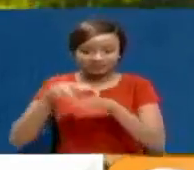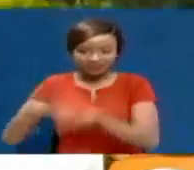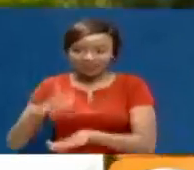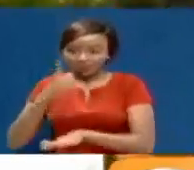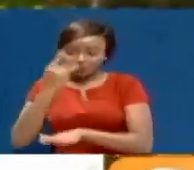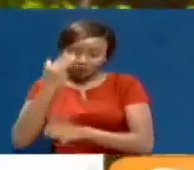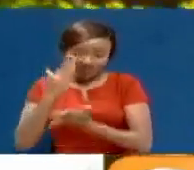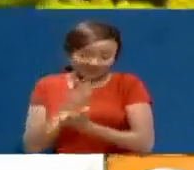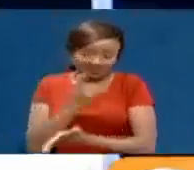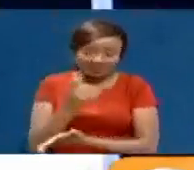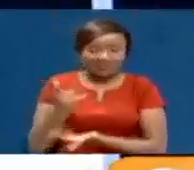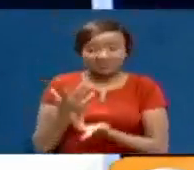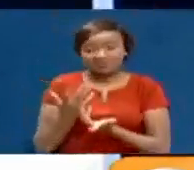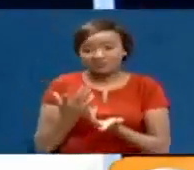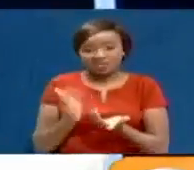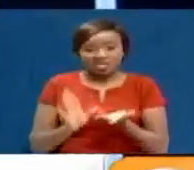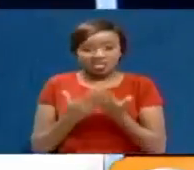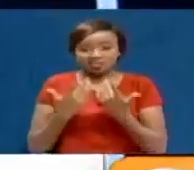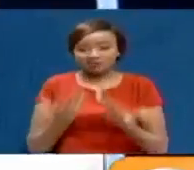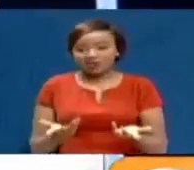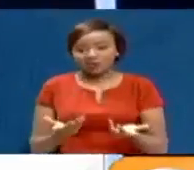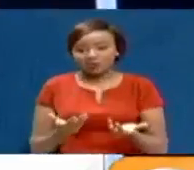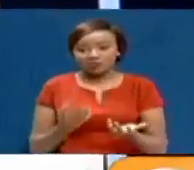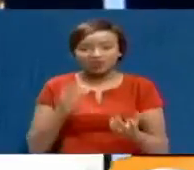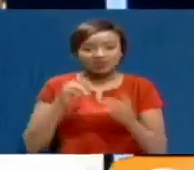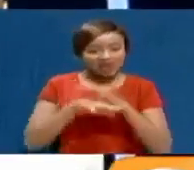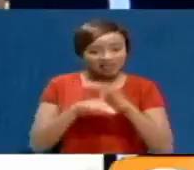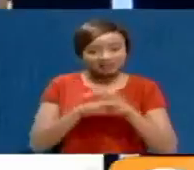some learners will be disadvantaged. Three.